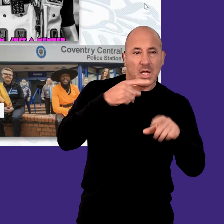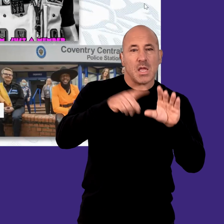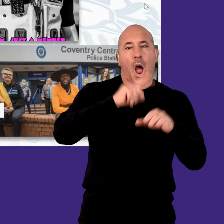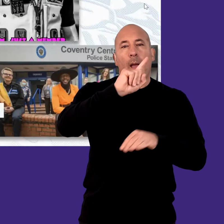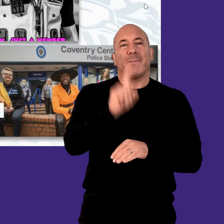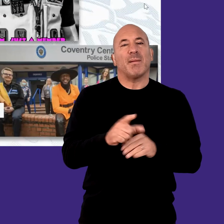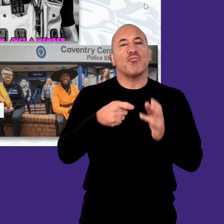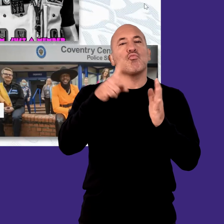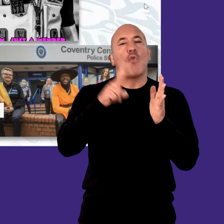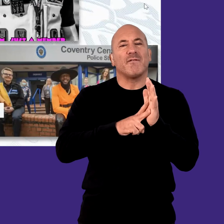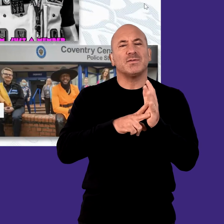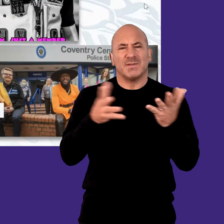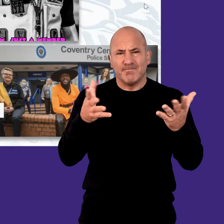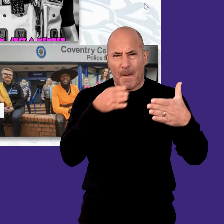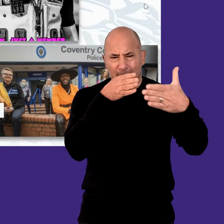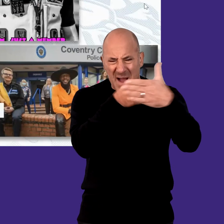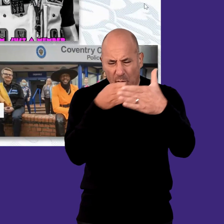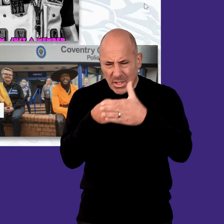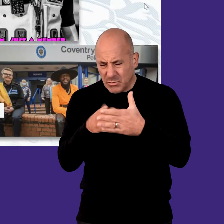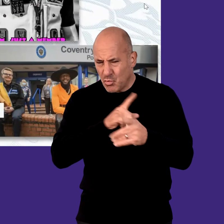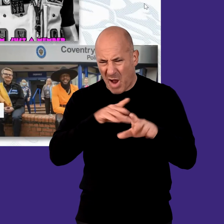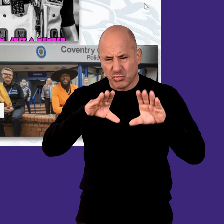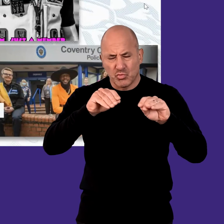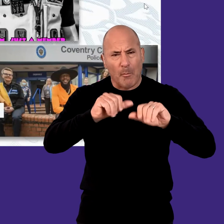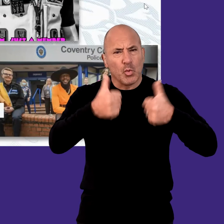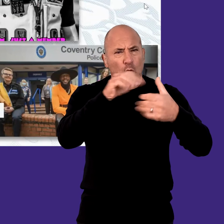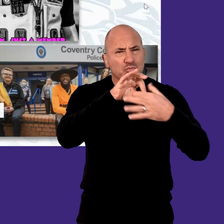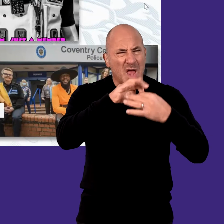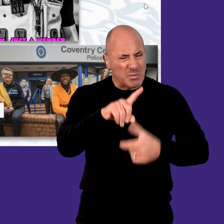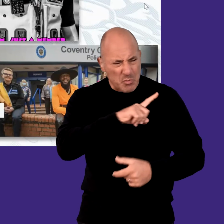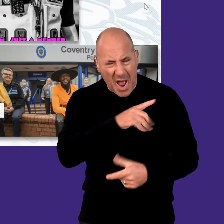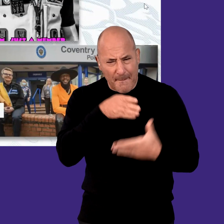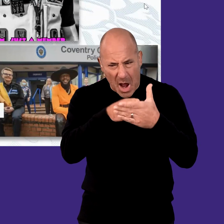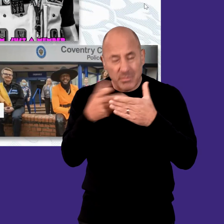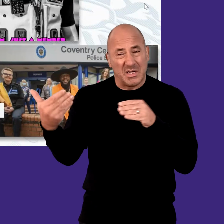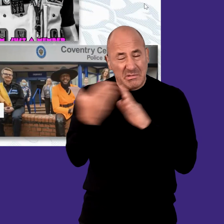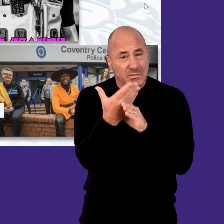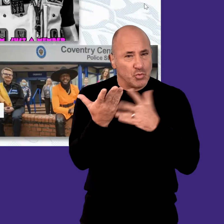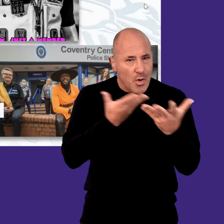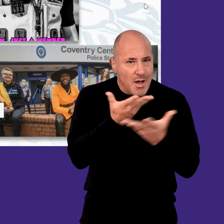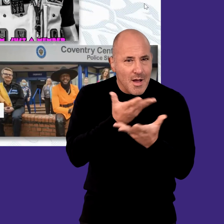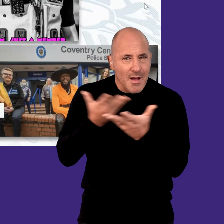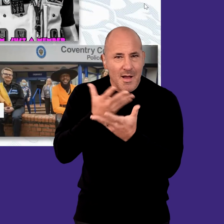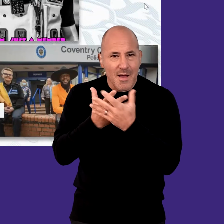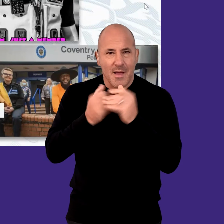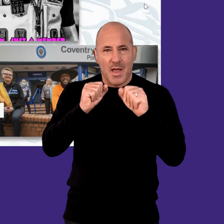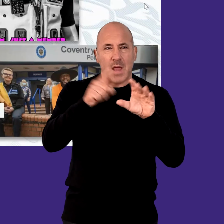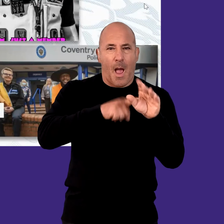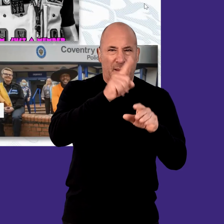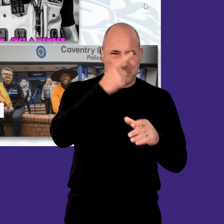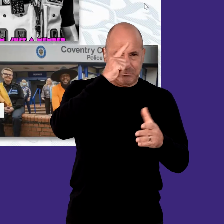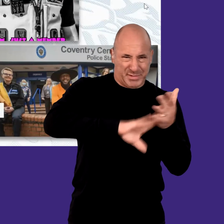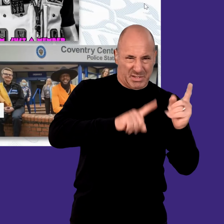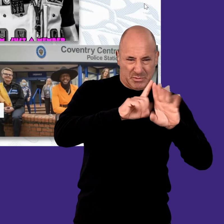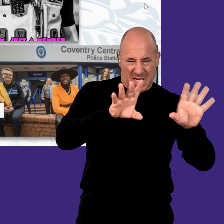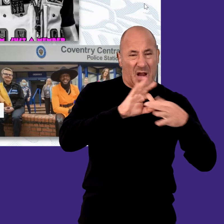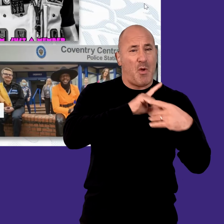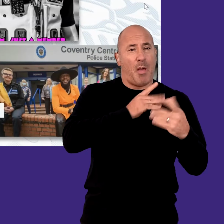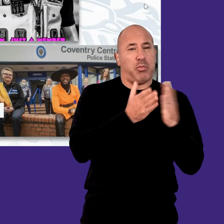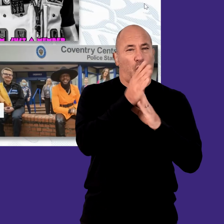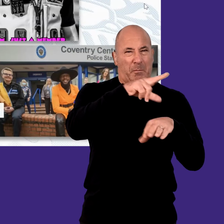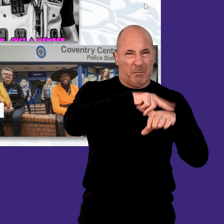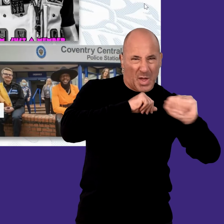with both West Midlands Police and young people in Coventry to understand what the barriers are between positive relationships, what those young people's